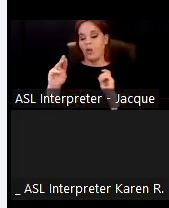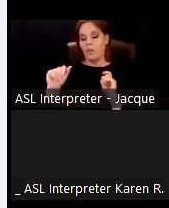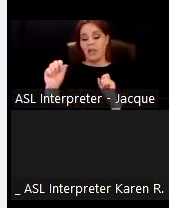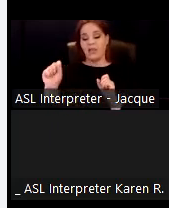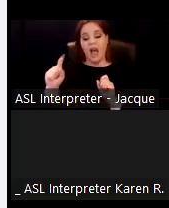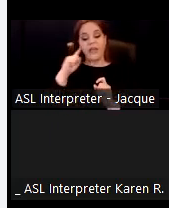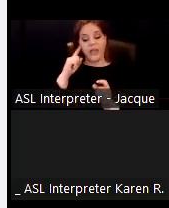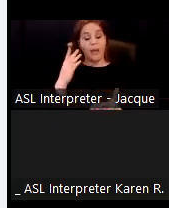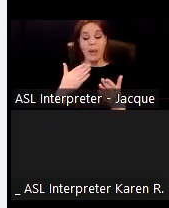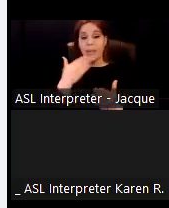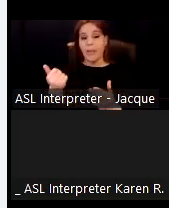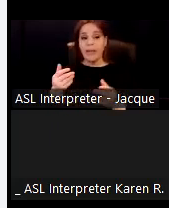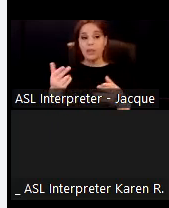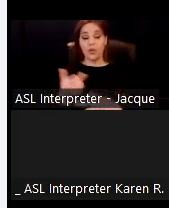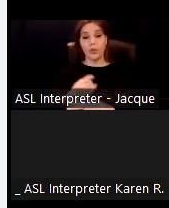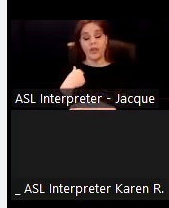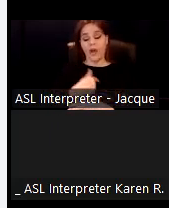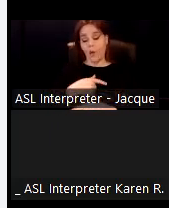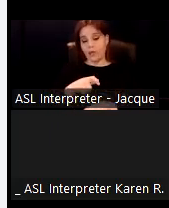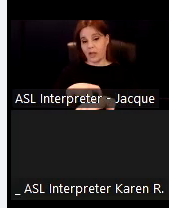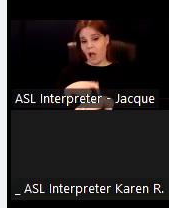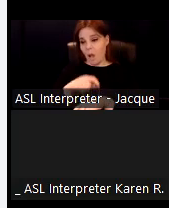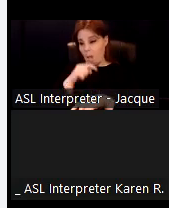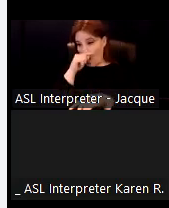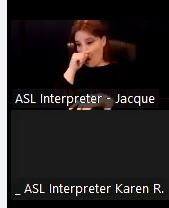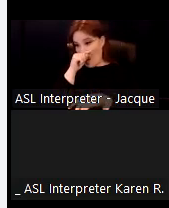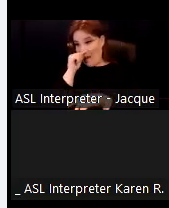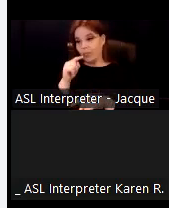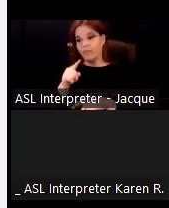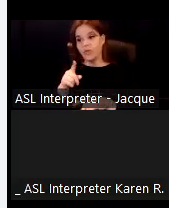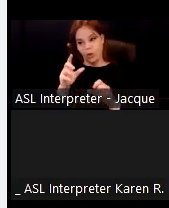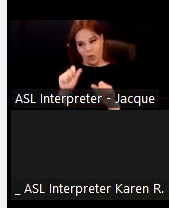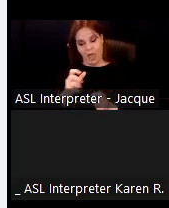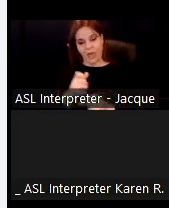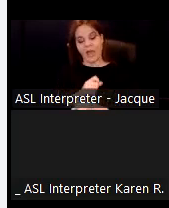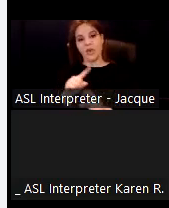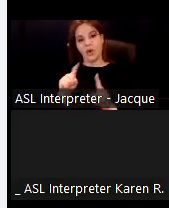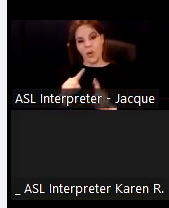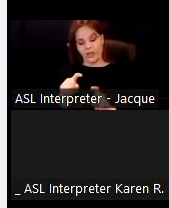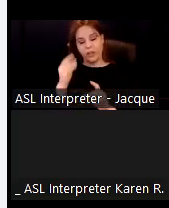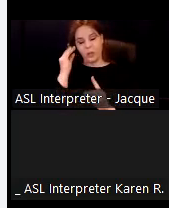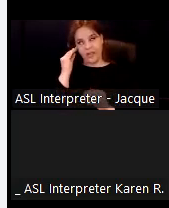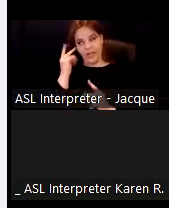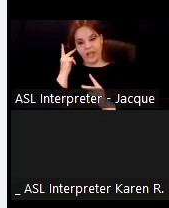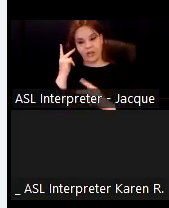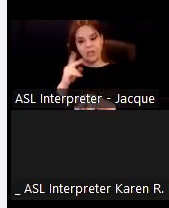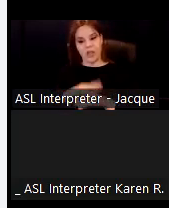be the best use of our time, so that you can get your questions, your reflections on the welcome